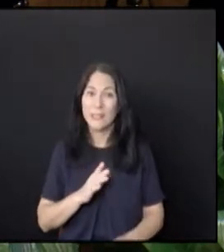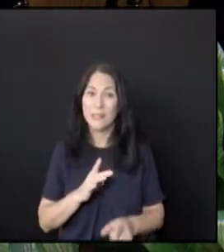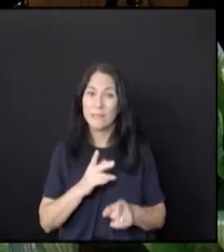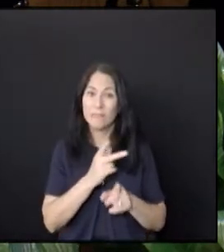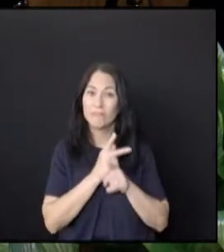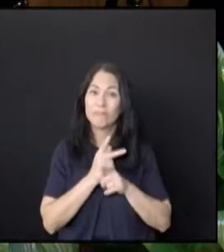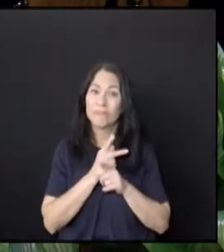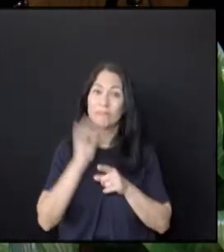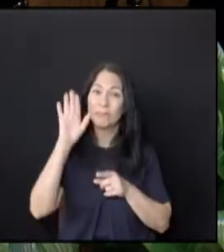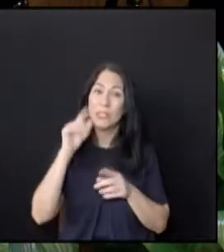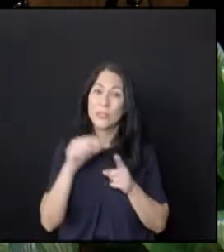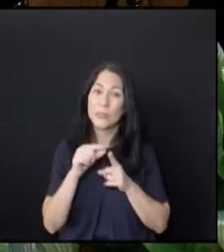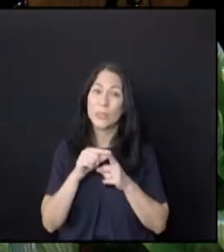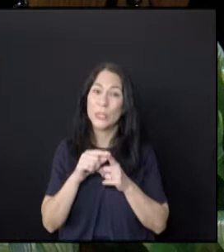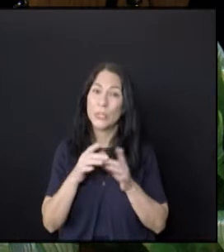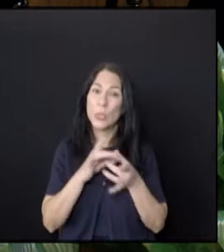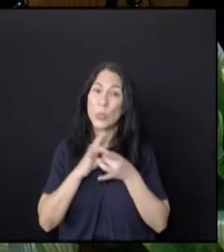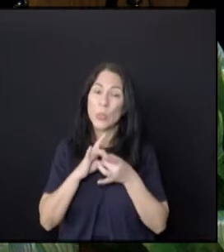people's expectations?